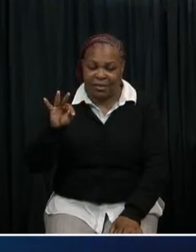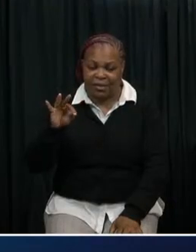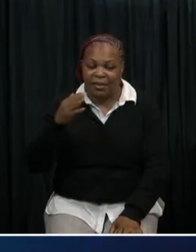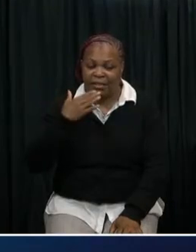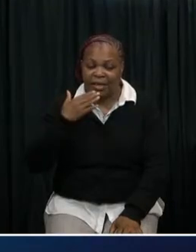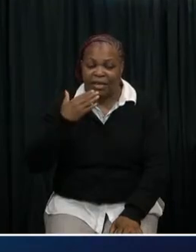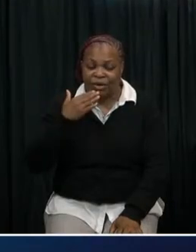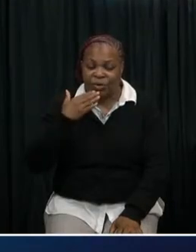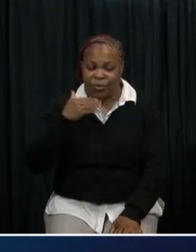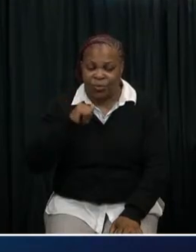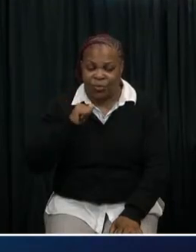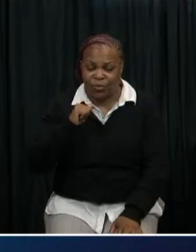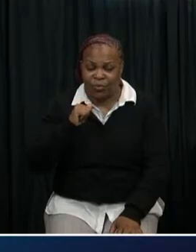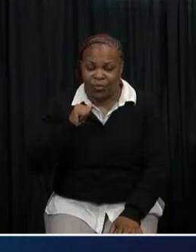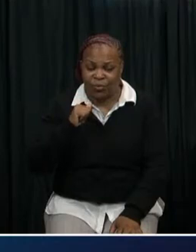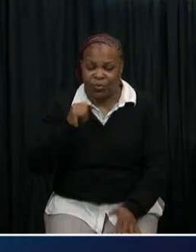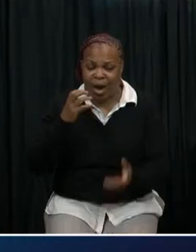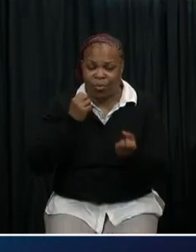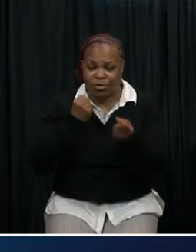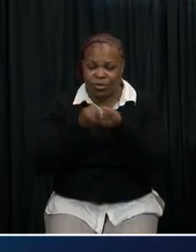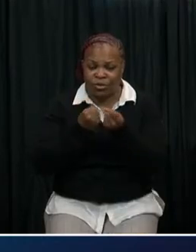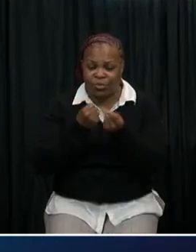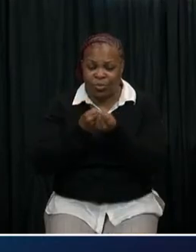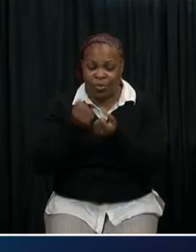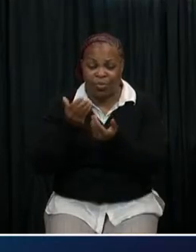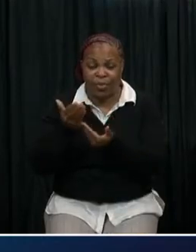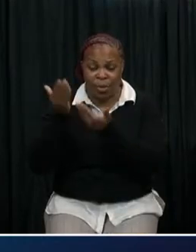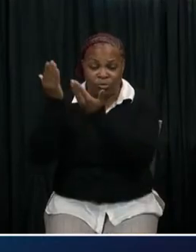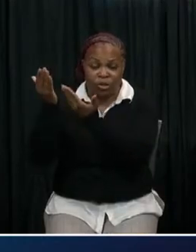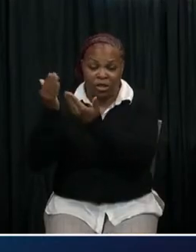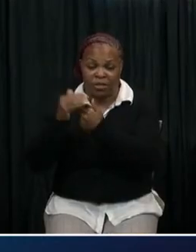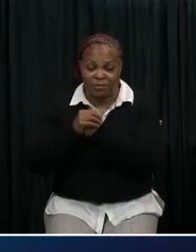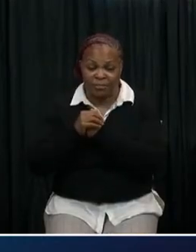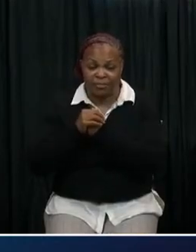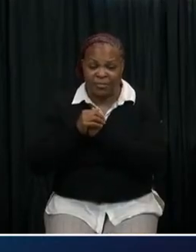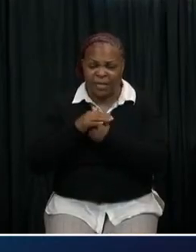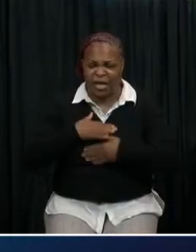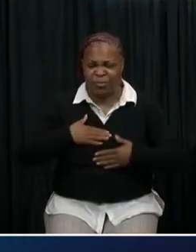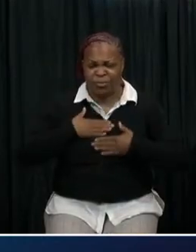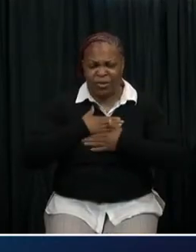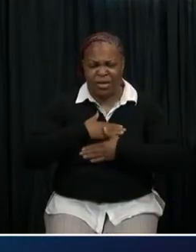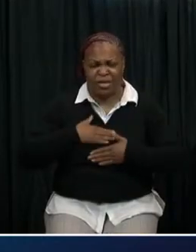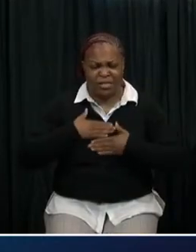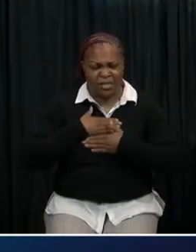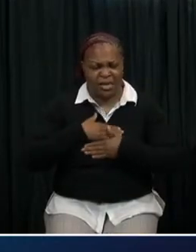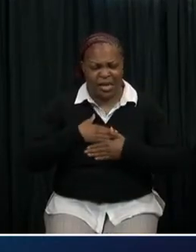to support this motion, and I appreciate much